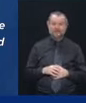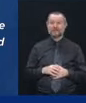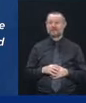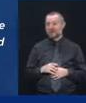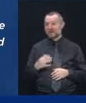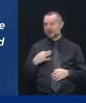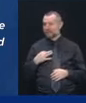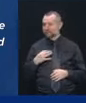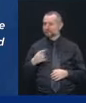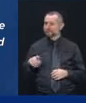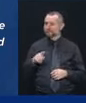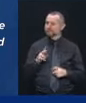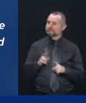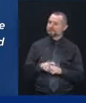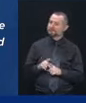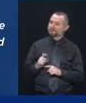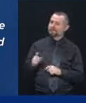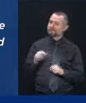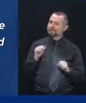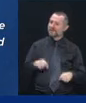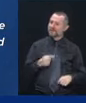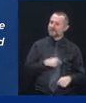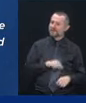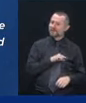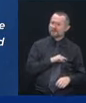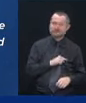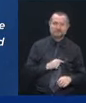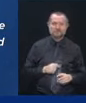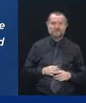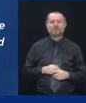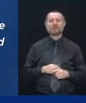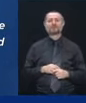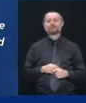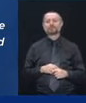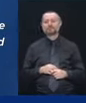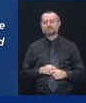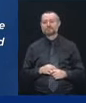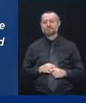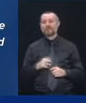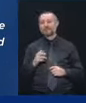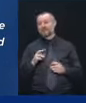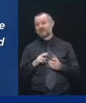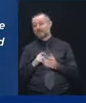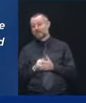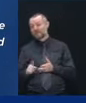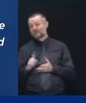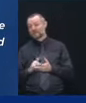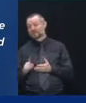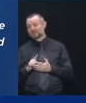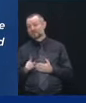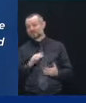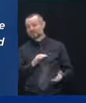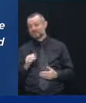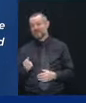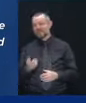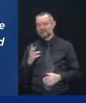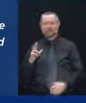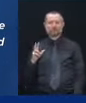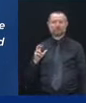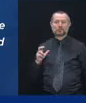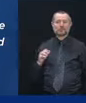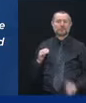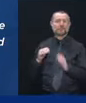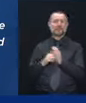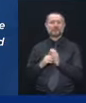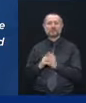are ultimately in need of the vaccine. The supply is still about 300,000 per week. That takes